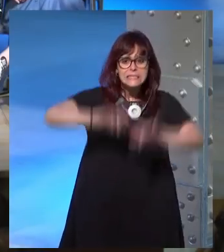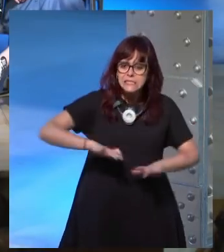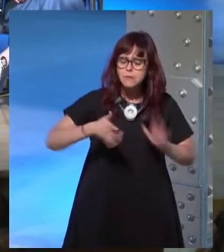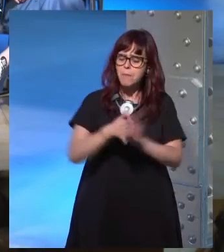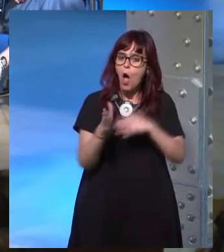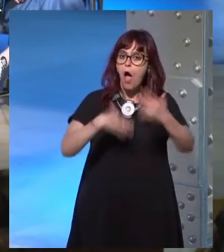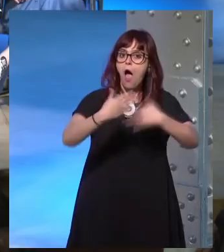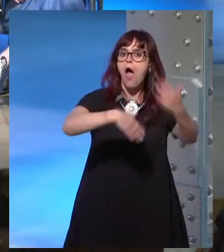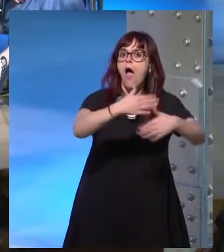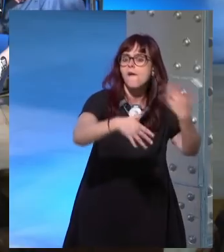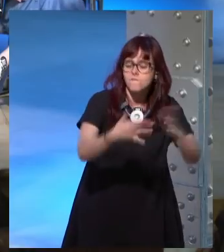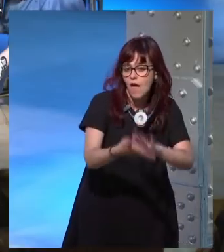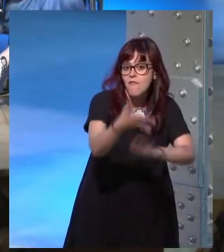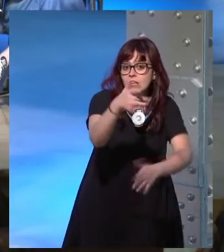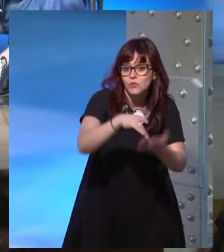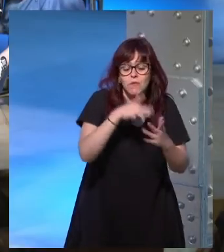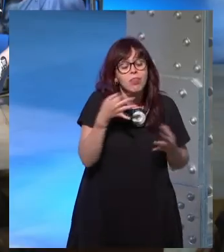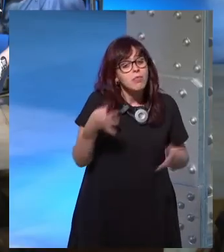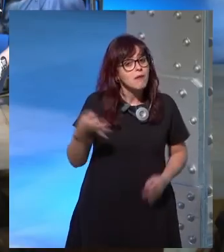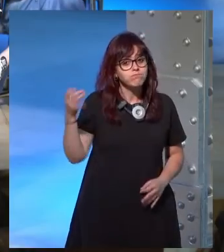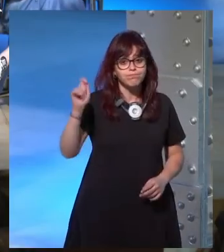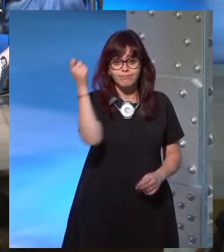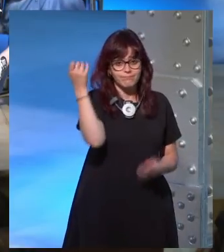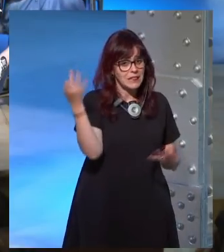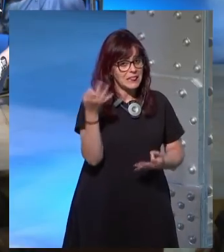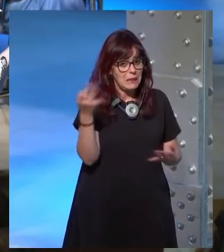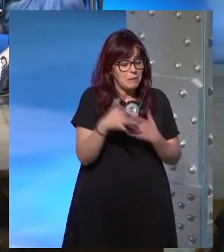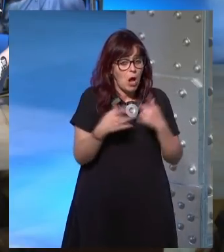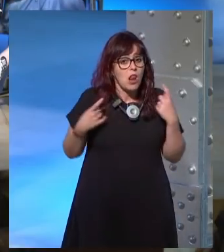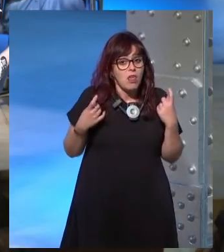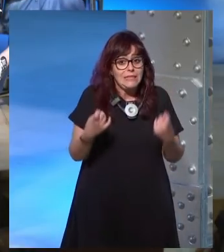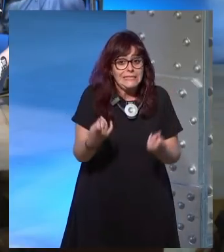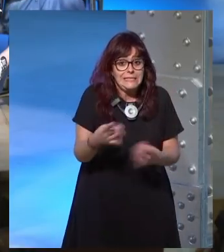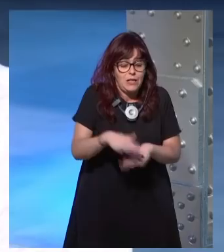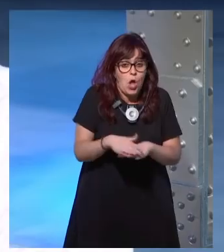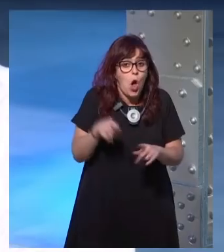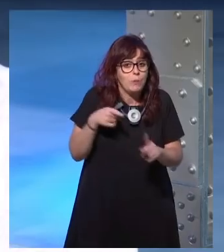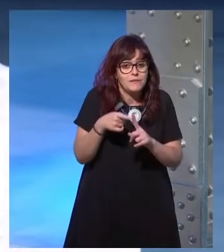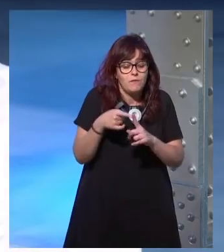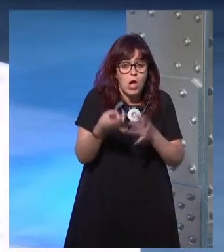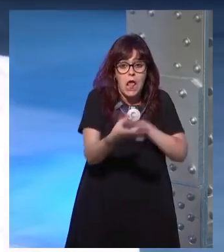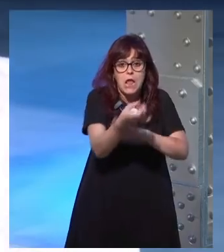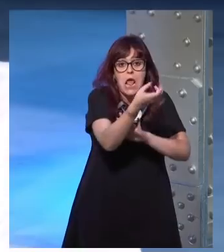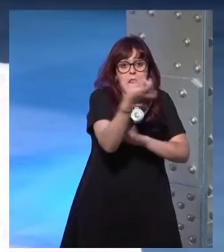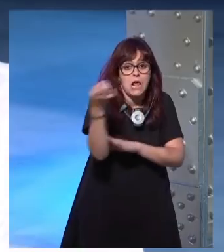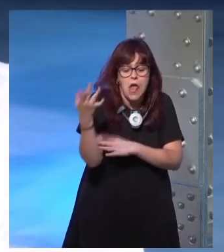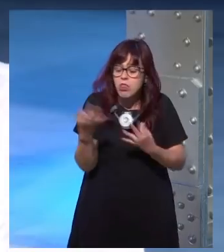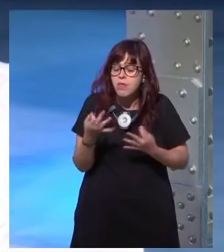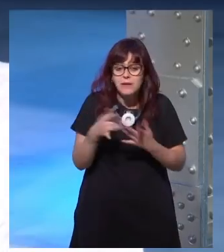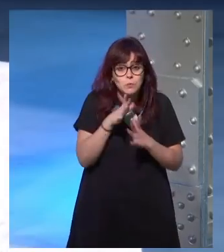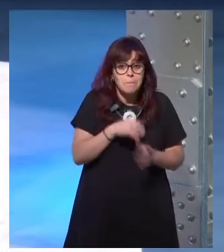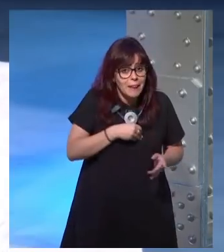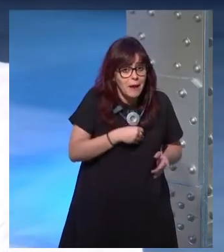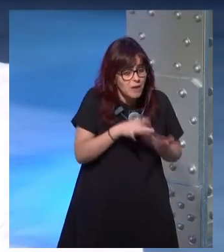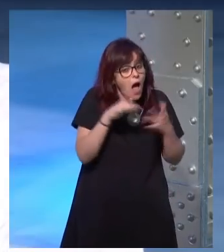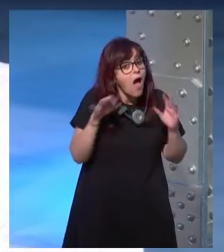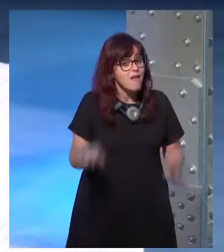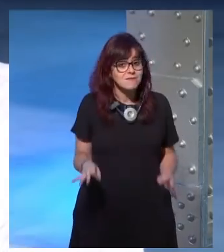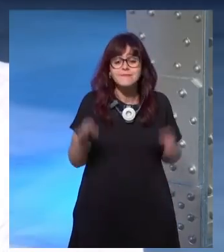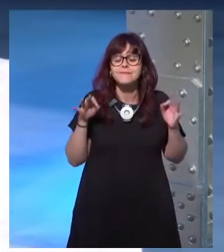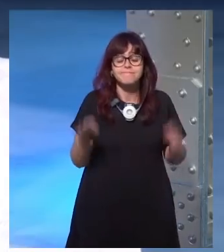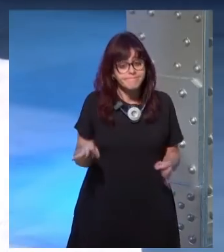part of doing the necessary work of creating more diverse and equal stories. It's sad that that's just like, I say